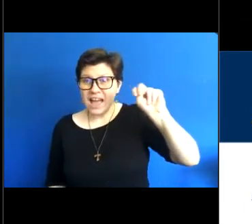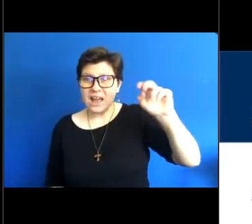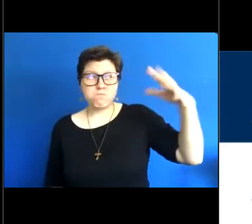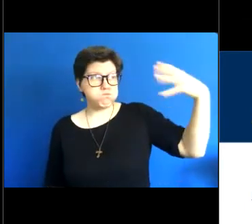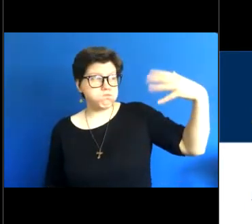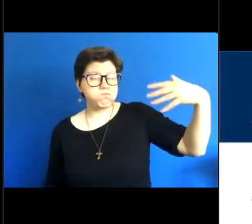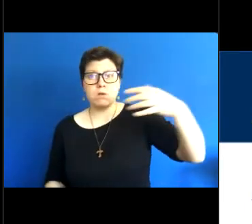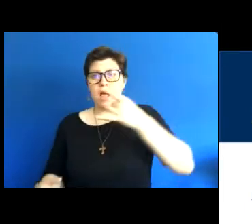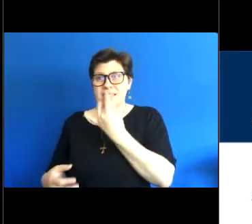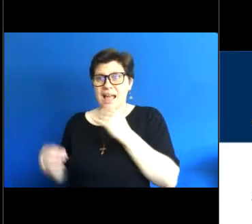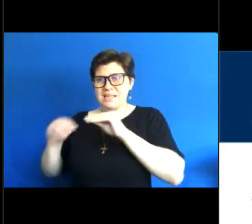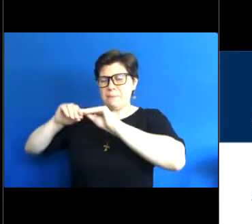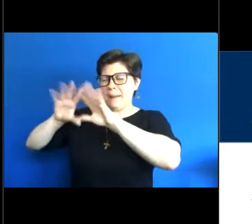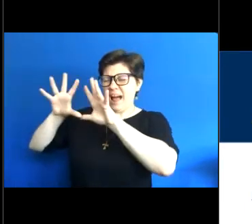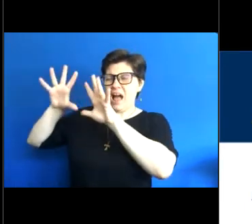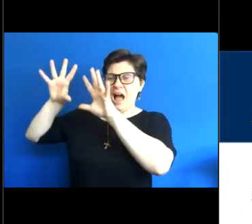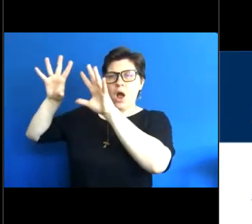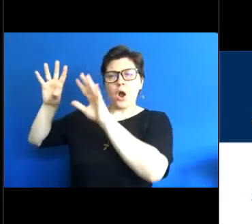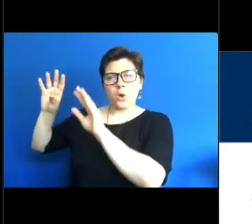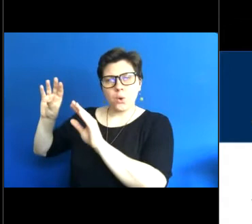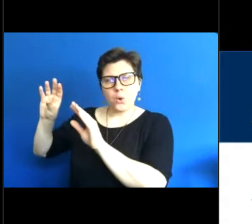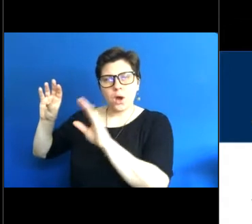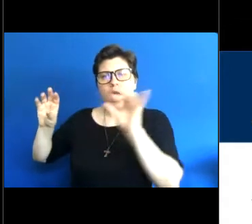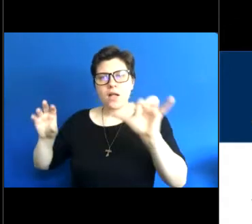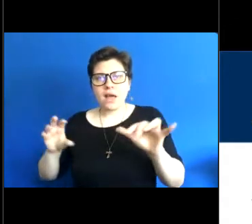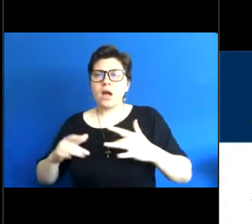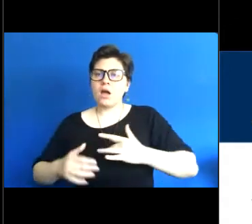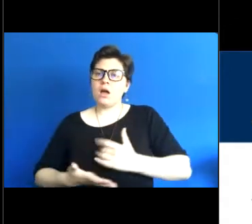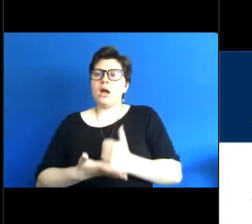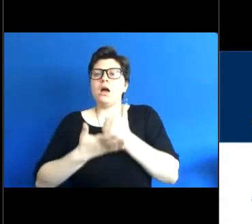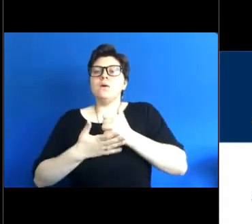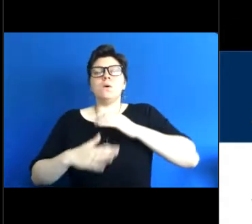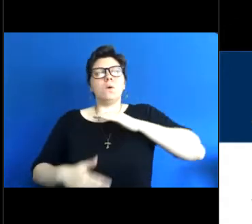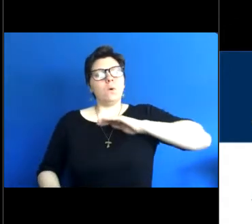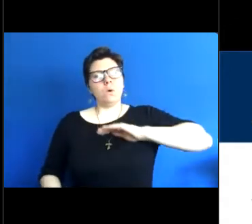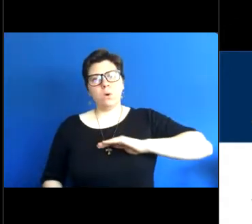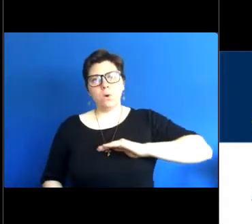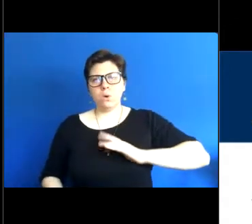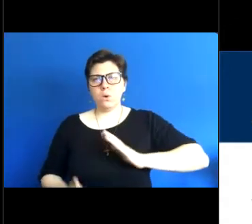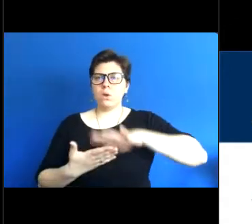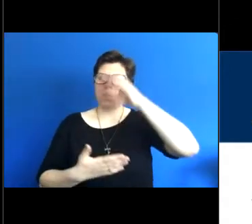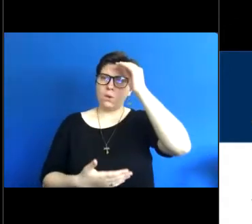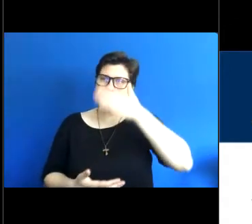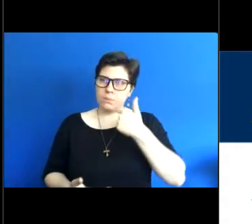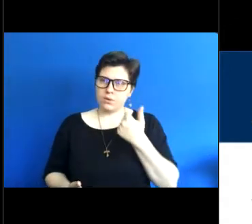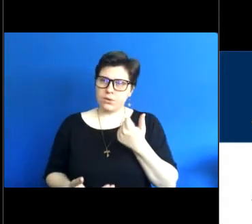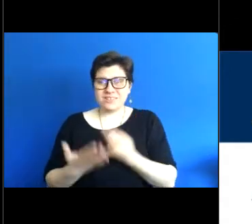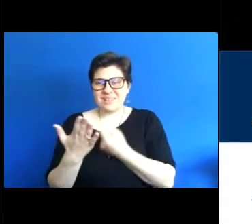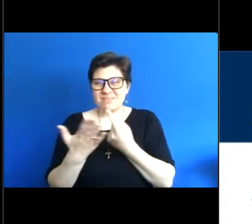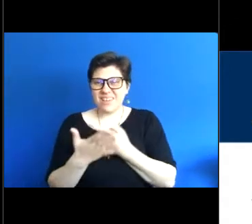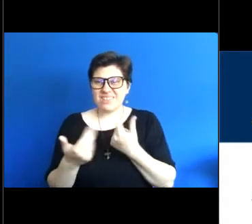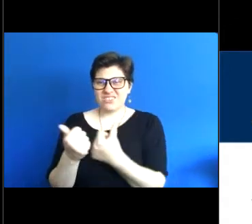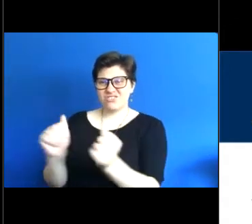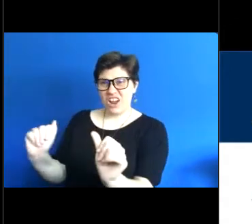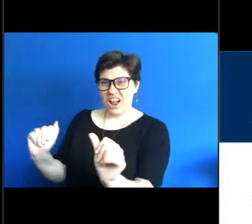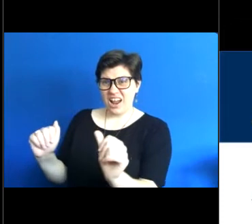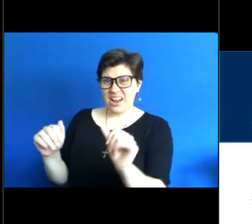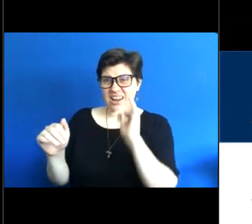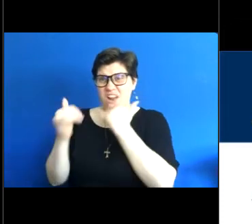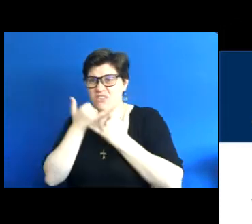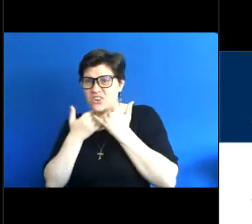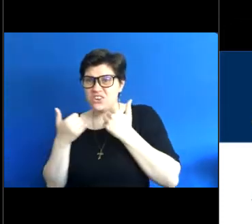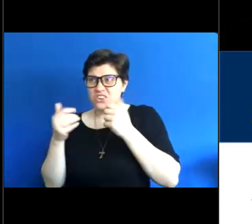that can really help the child to calm and to learn better. And sometimes it's trial and error, which can be challenging, as we know.